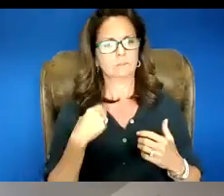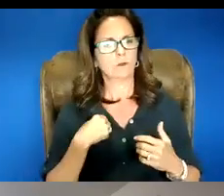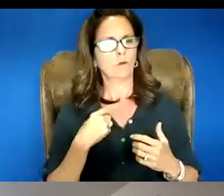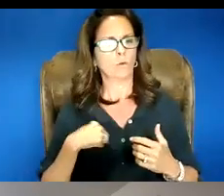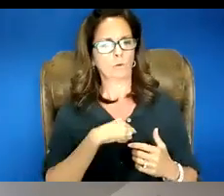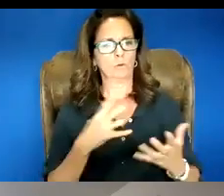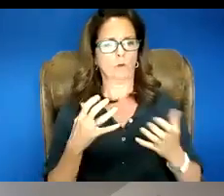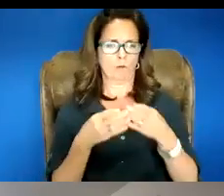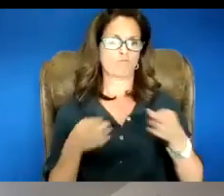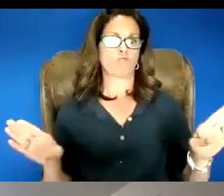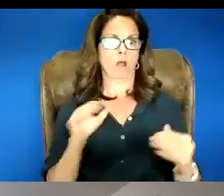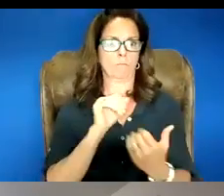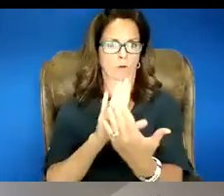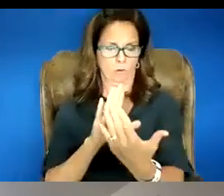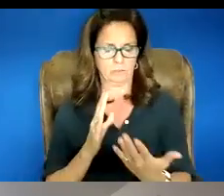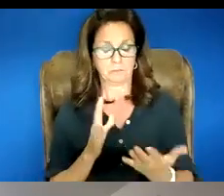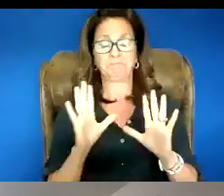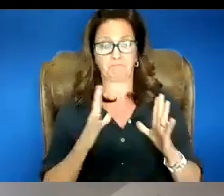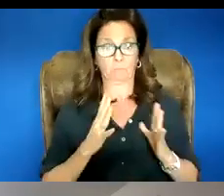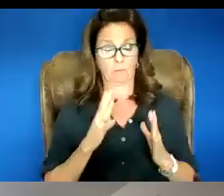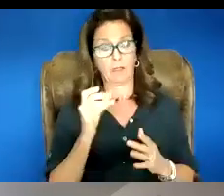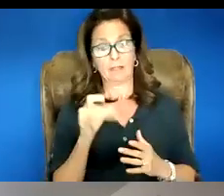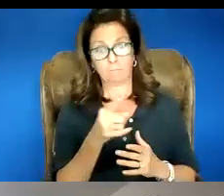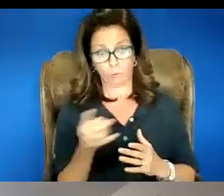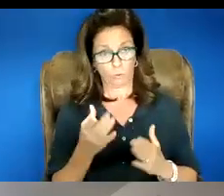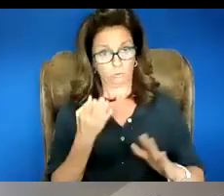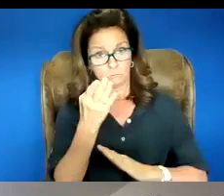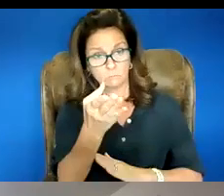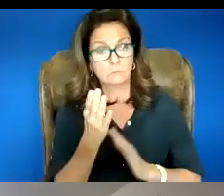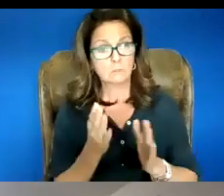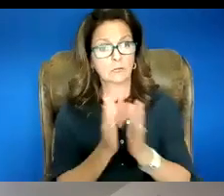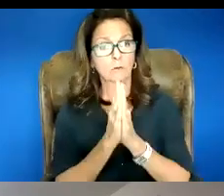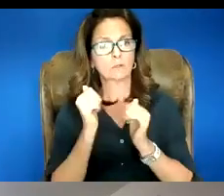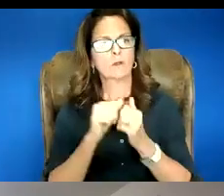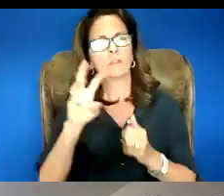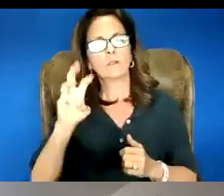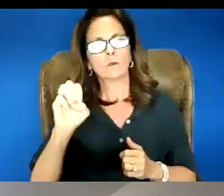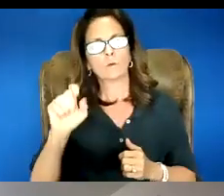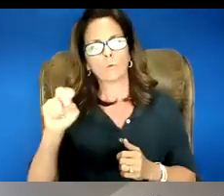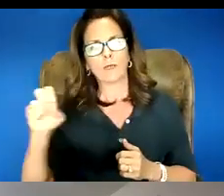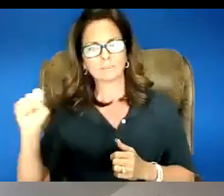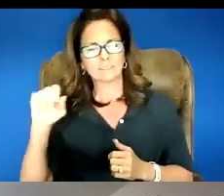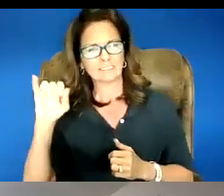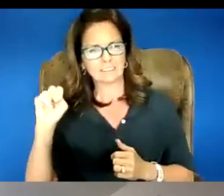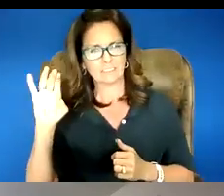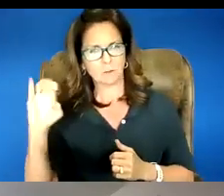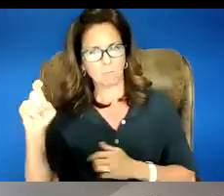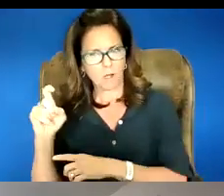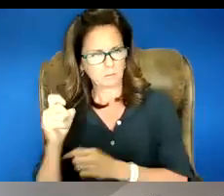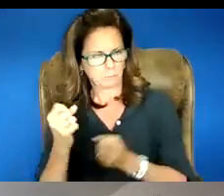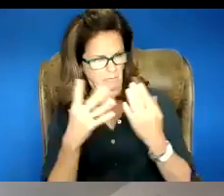So if you have submitted a request to the wellness inbox, many of you have, and you've heard back